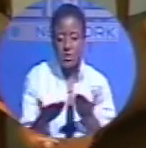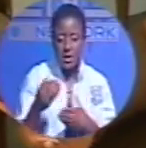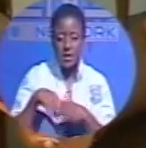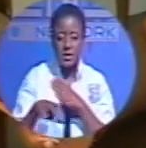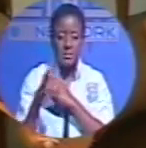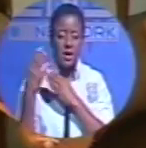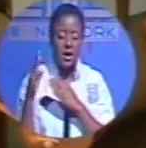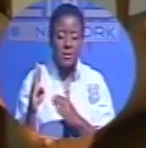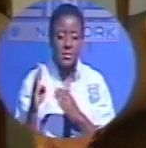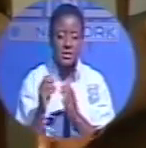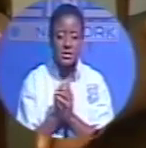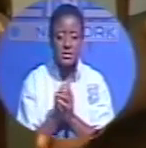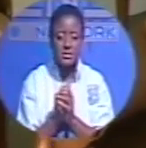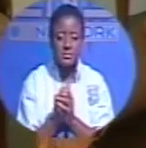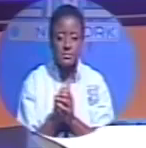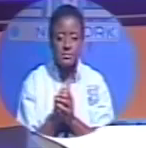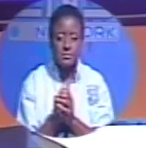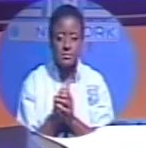integration.